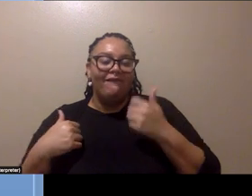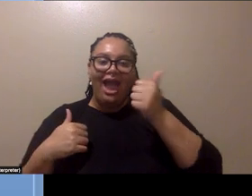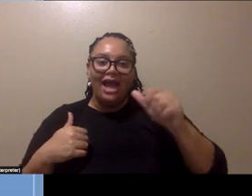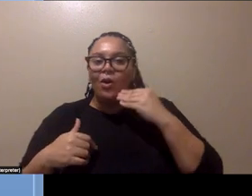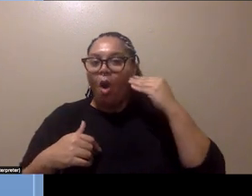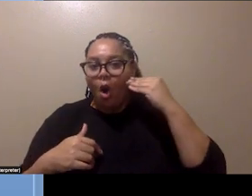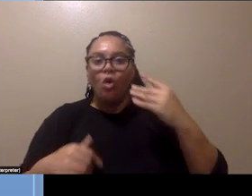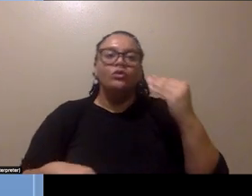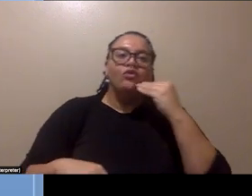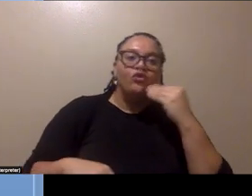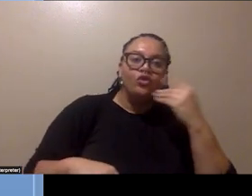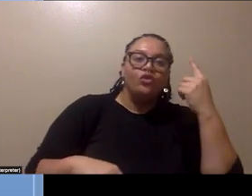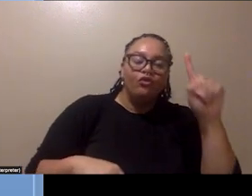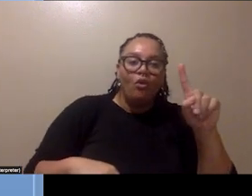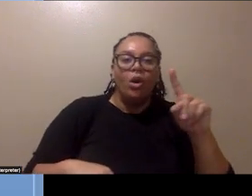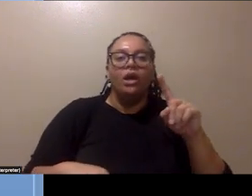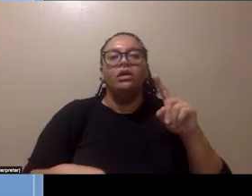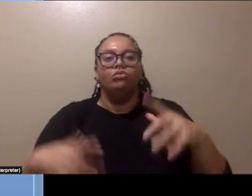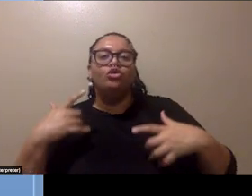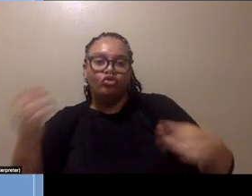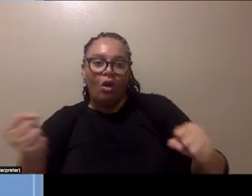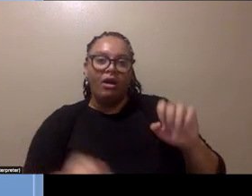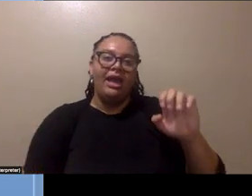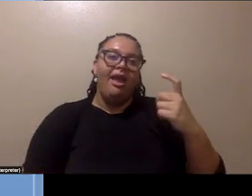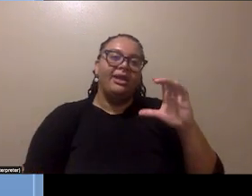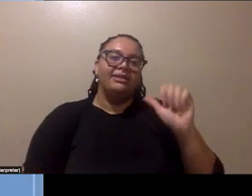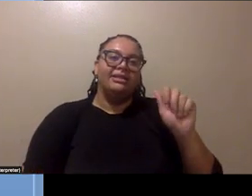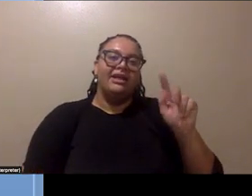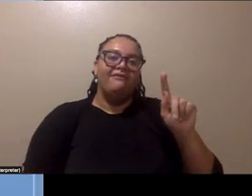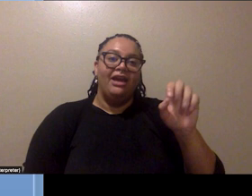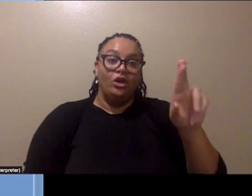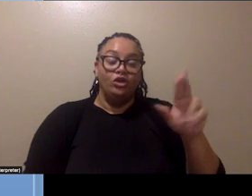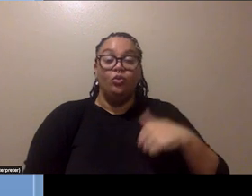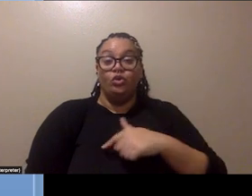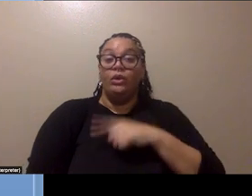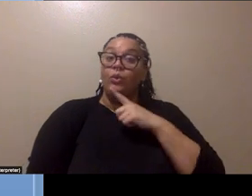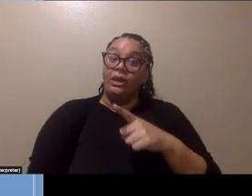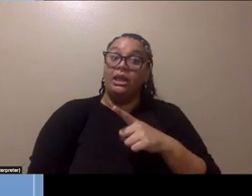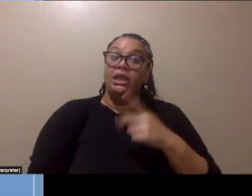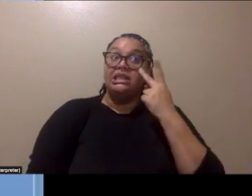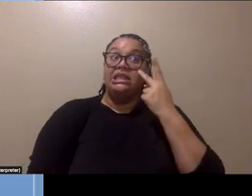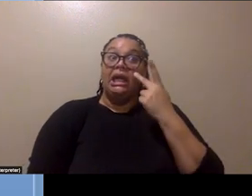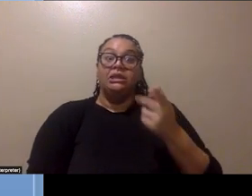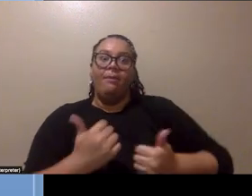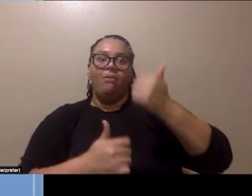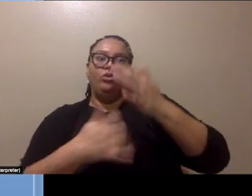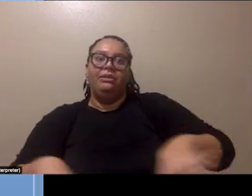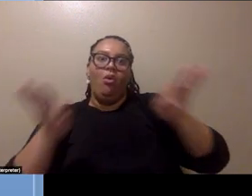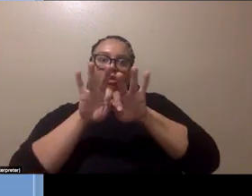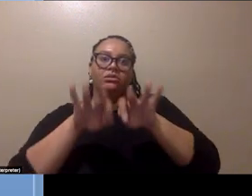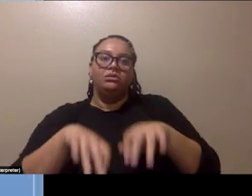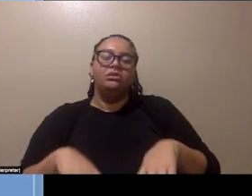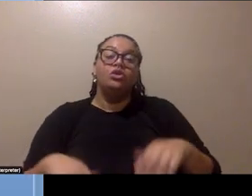the species that like the harder snags, the primary cavity nesters, the pileated woodpeckers, that we really consider to be more of a